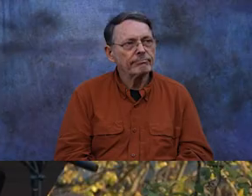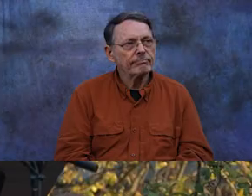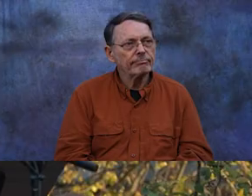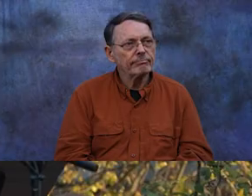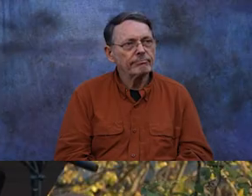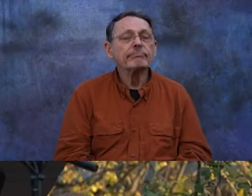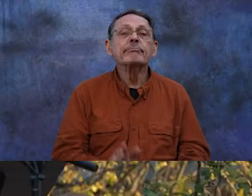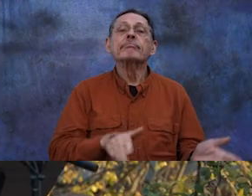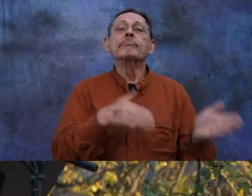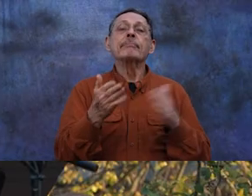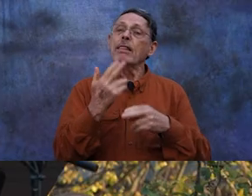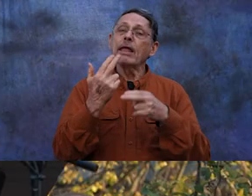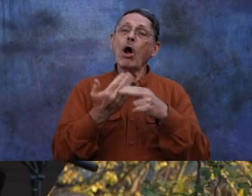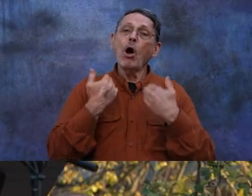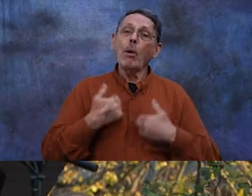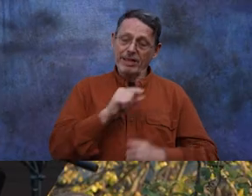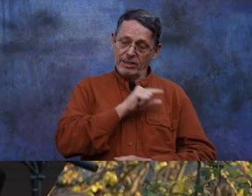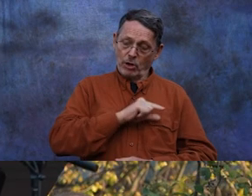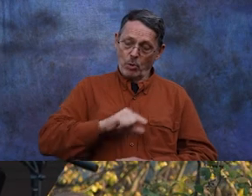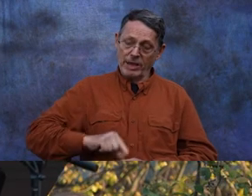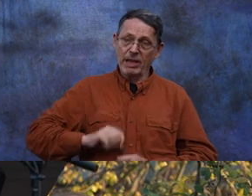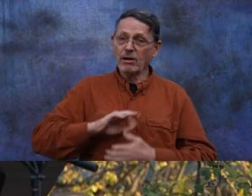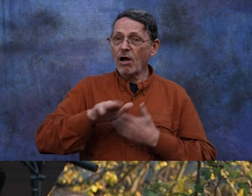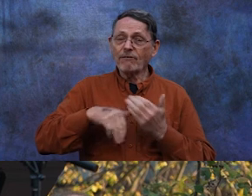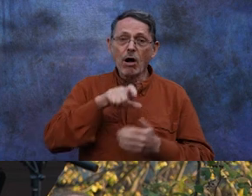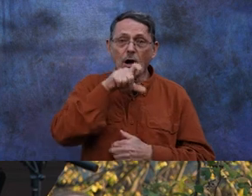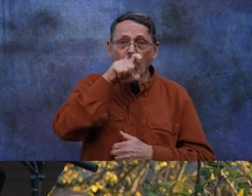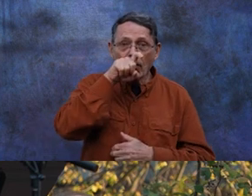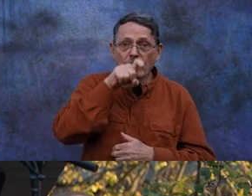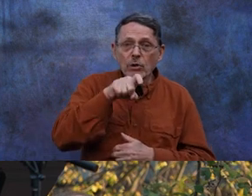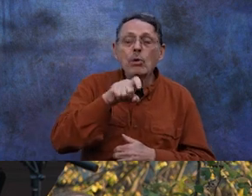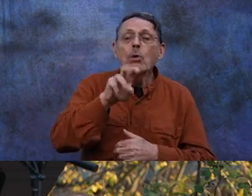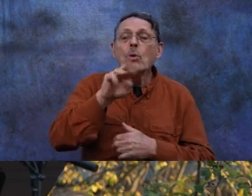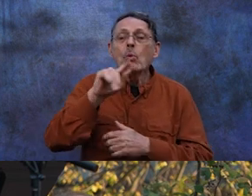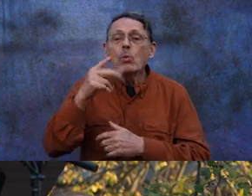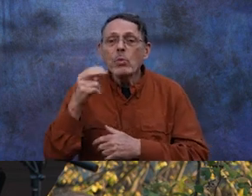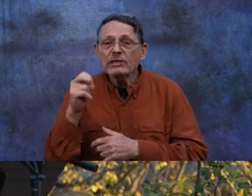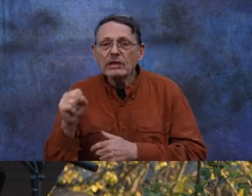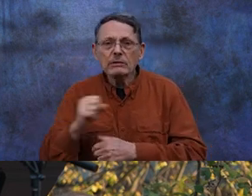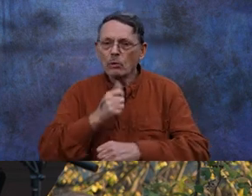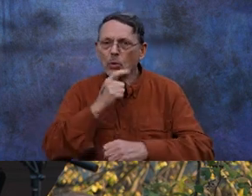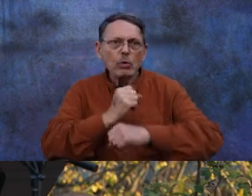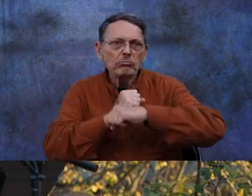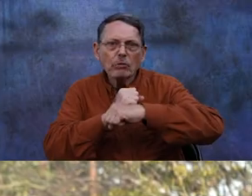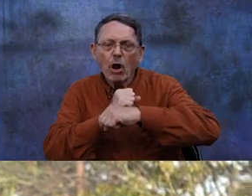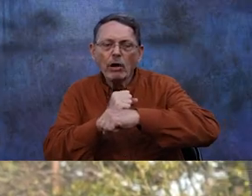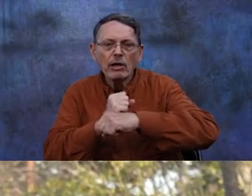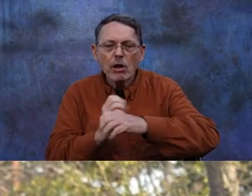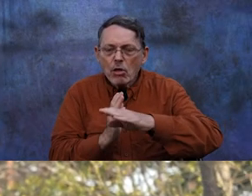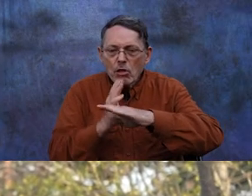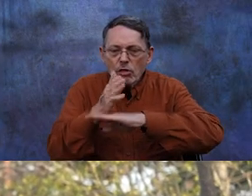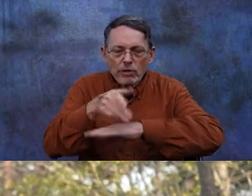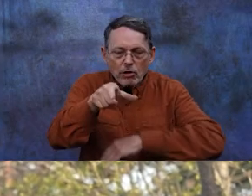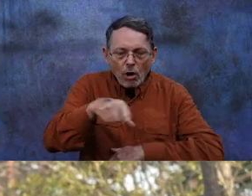They call me the Queen of the Witches. They call me the Guardian of the Crossroads. They call